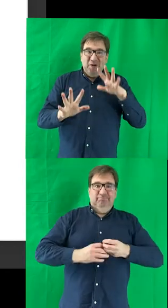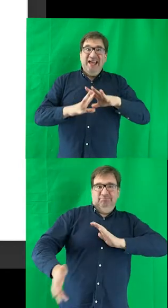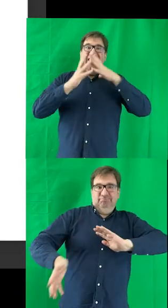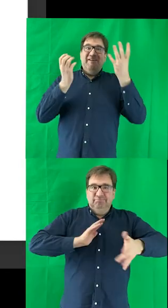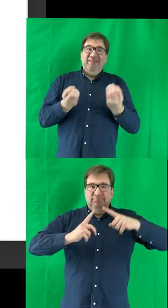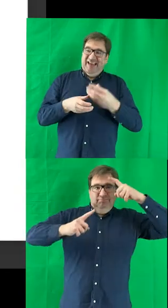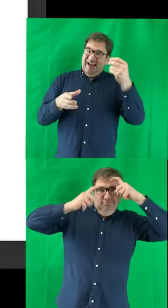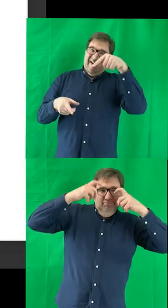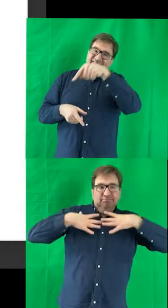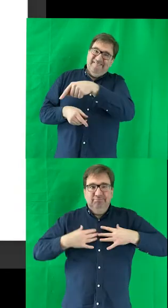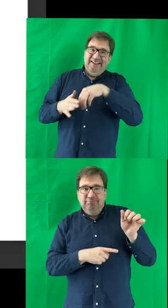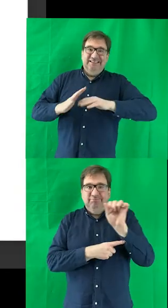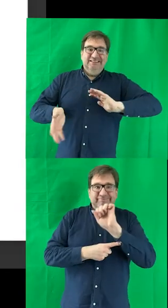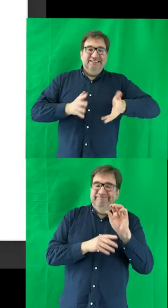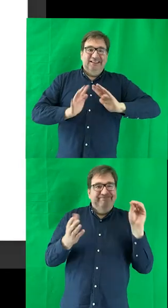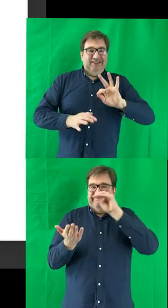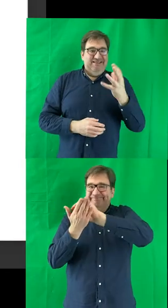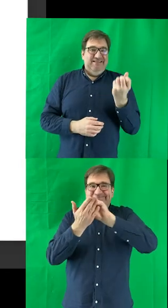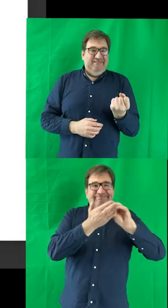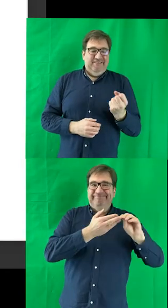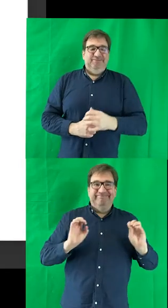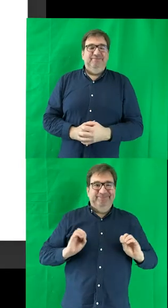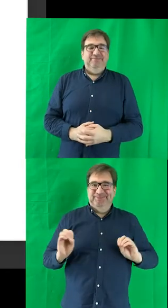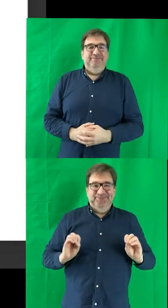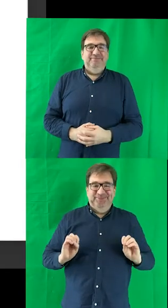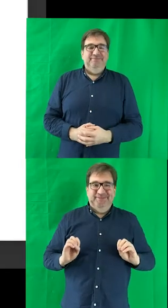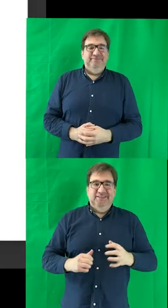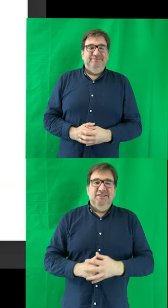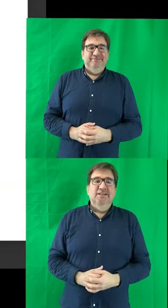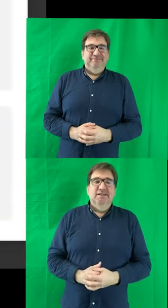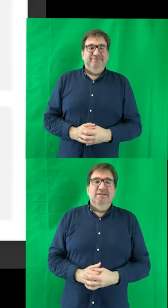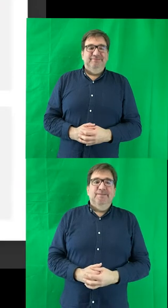of what is inherent in signing.